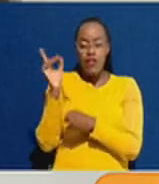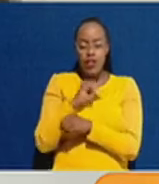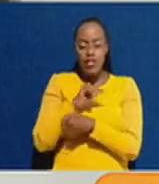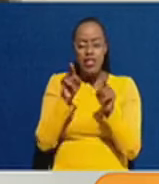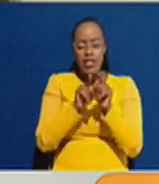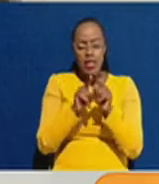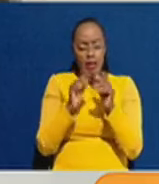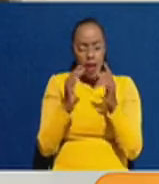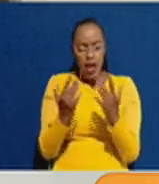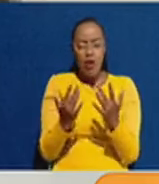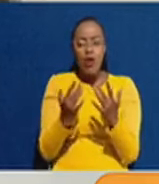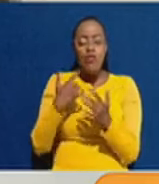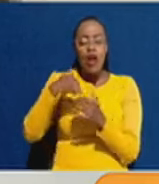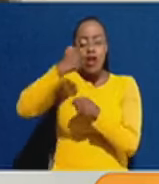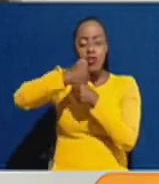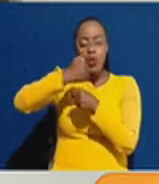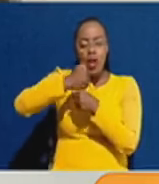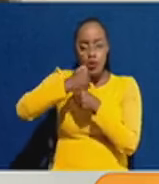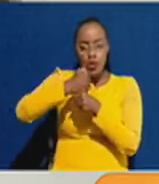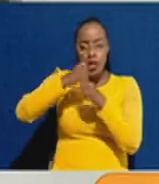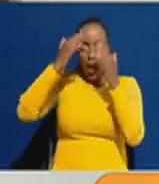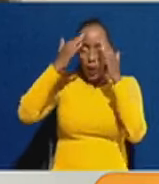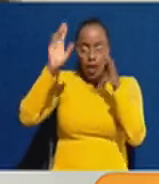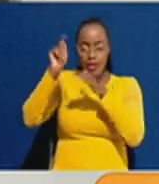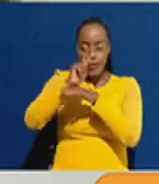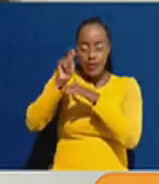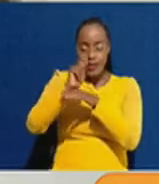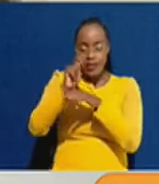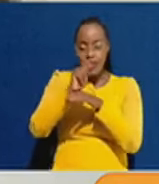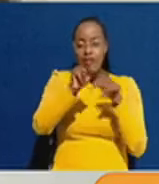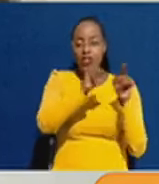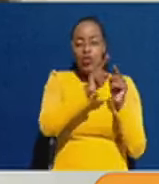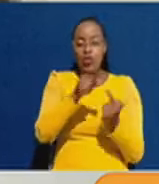in the sense that we're doing awareness training and we're doing specialized training.